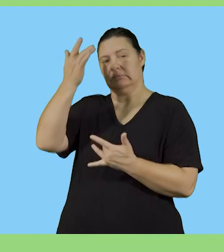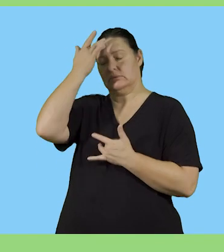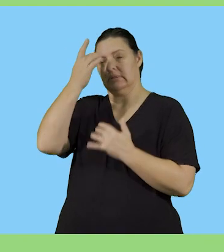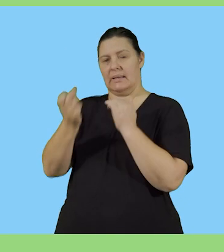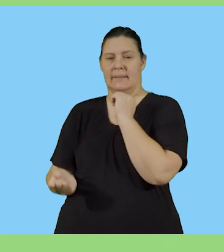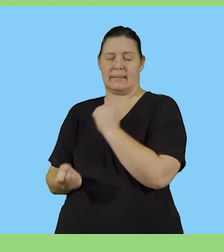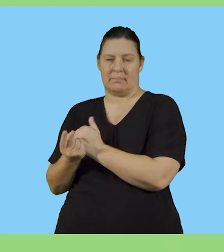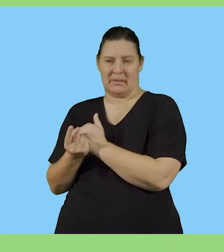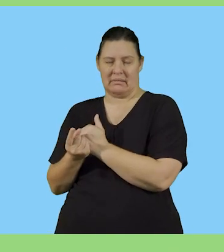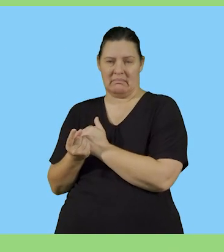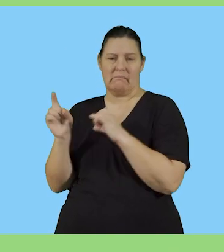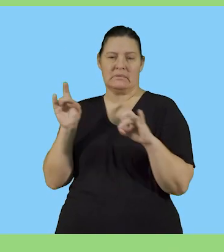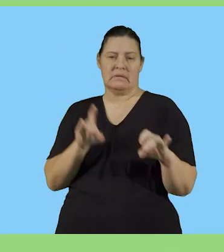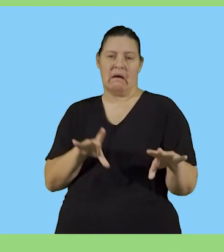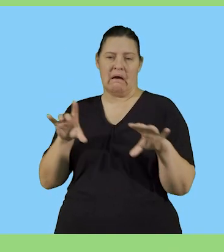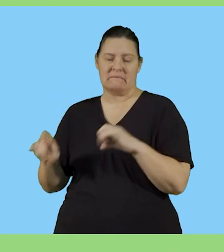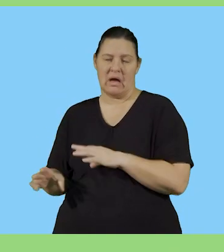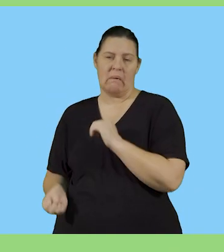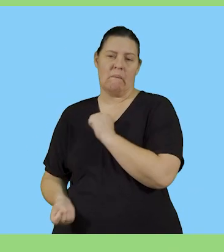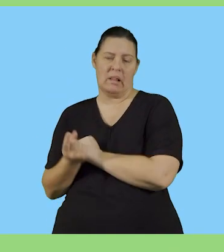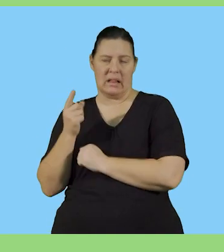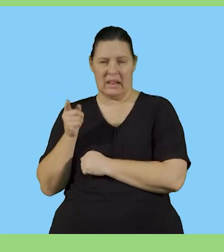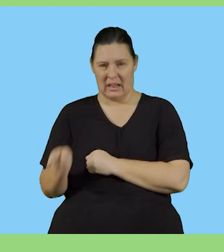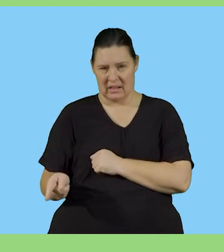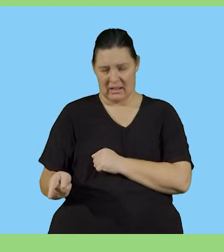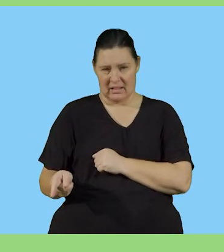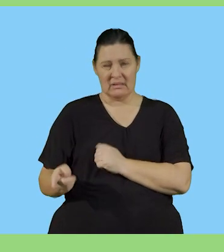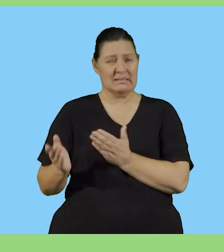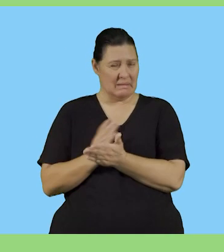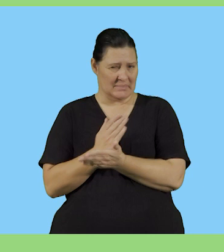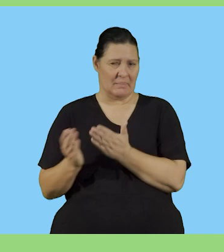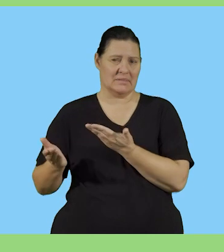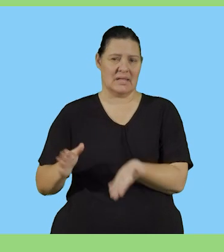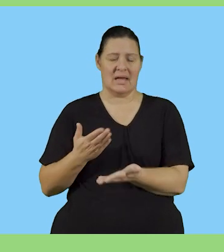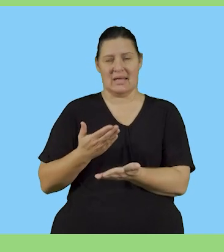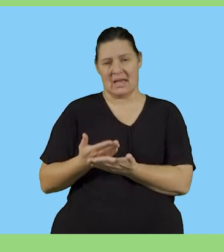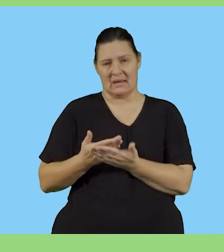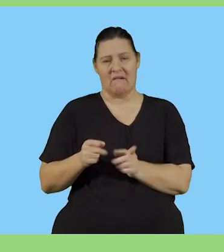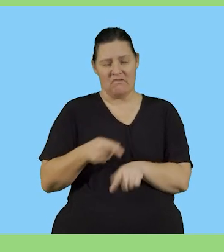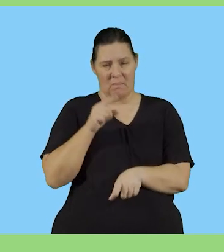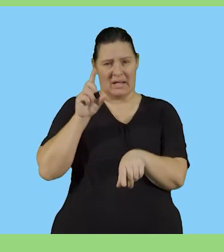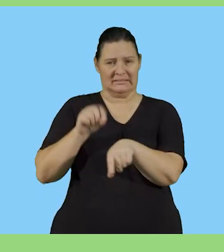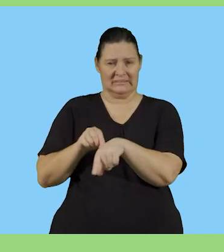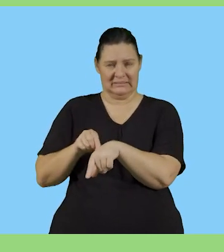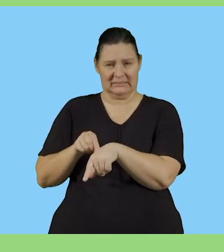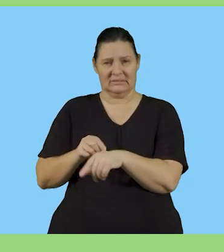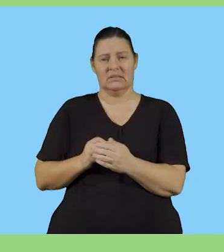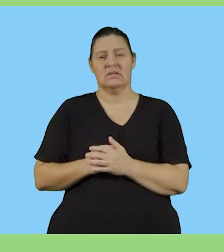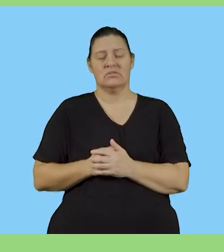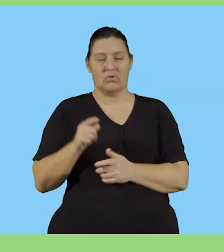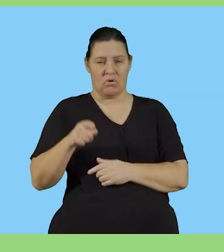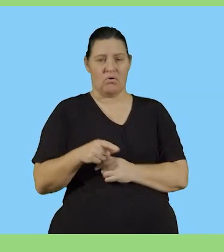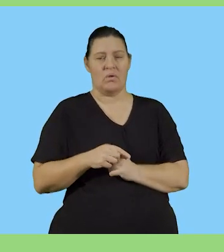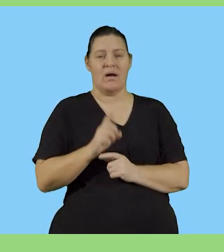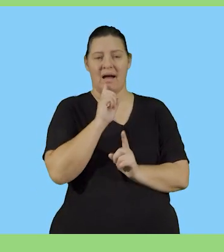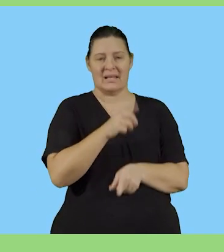skin. So now the host is normally harmed, and sometimes it dies from this interaction. So that